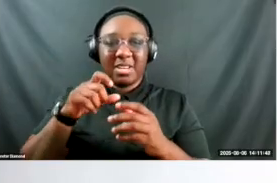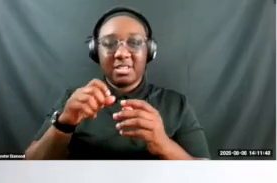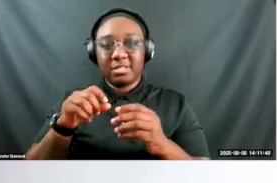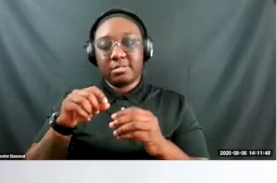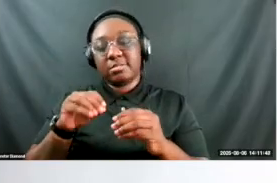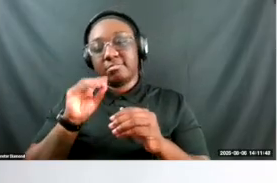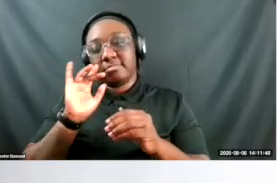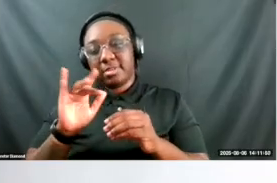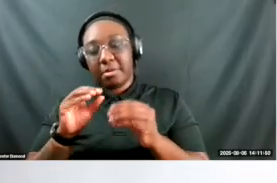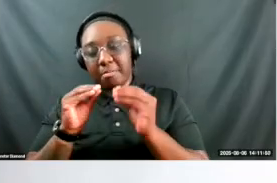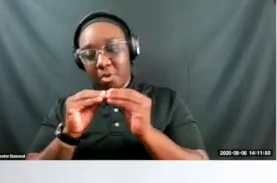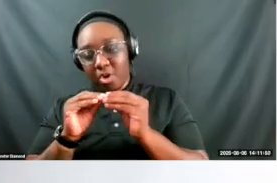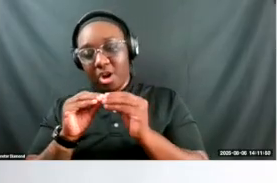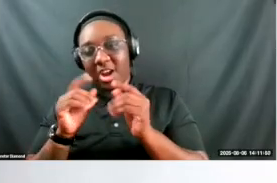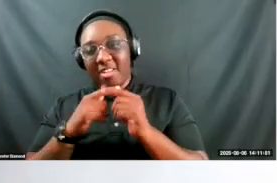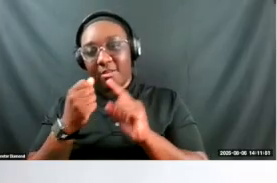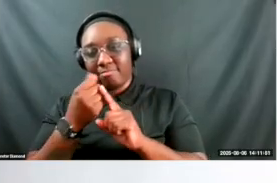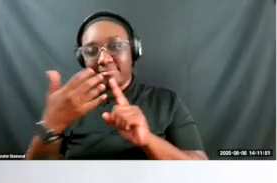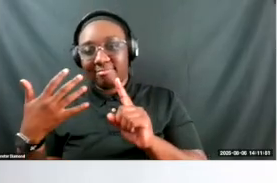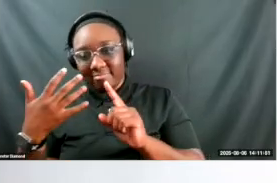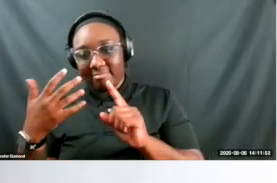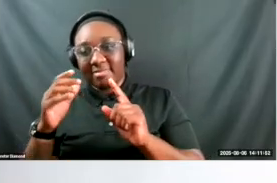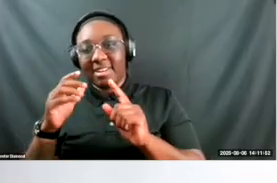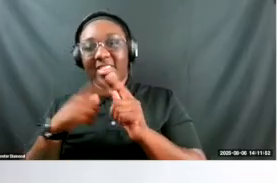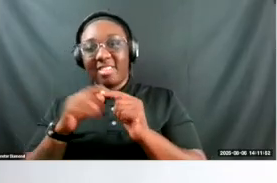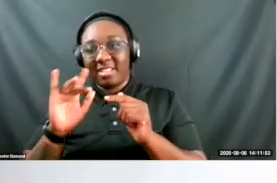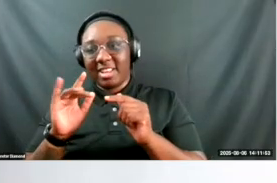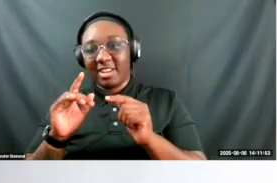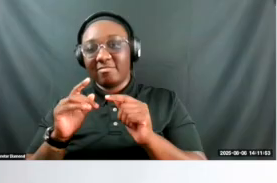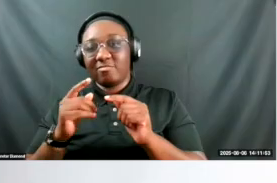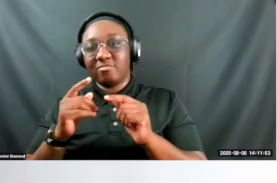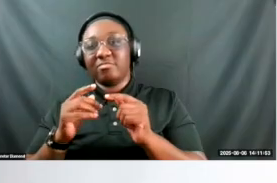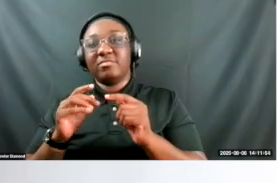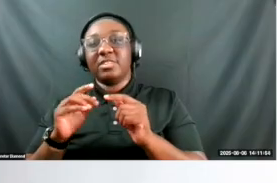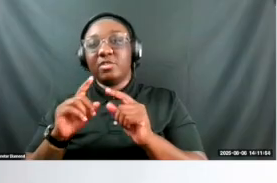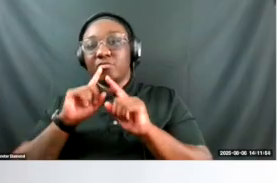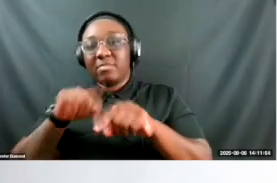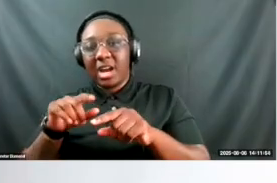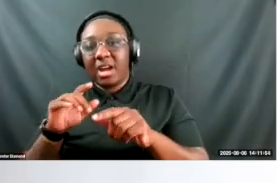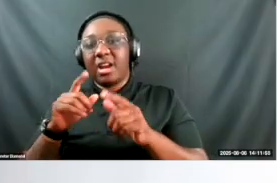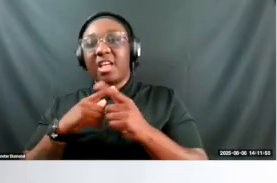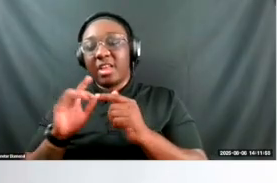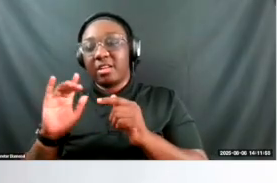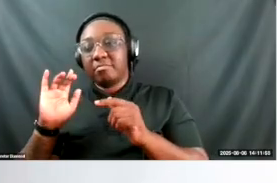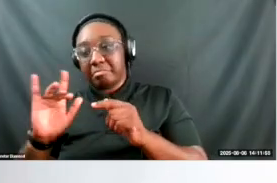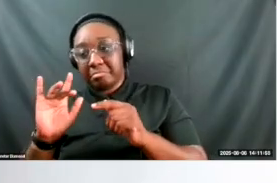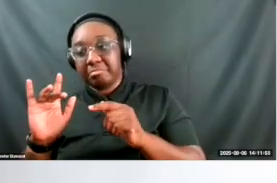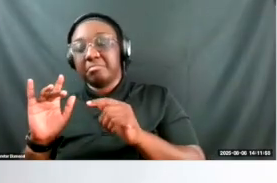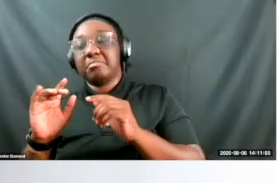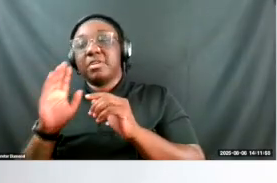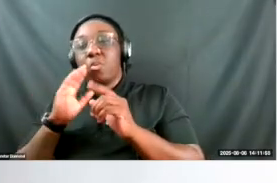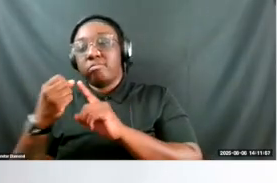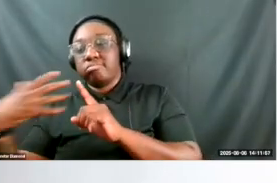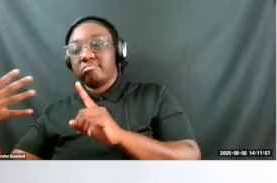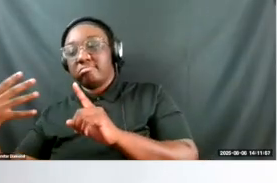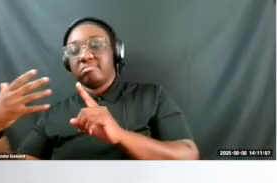we will call on you accordingly. If you would like to provide a written comment or send us a question via email, please